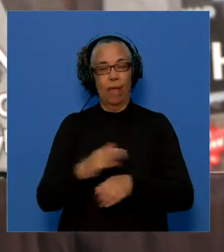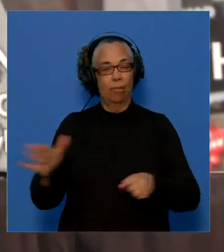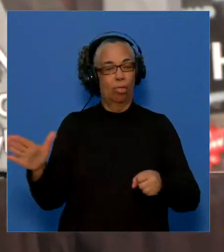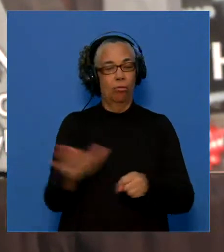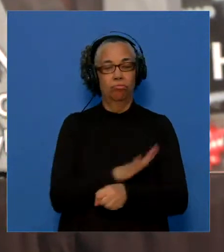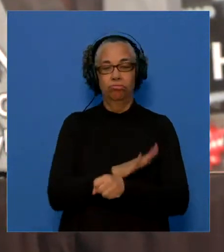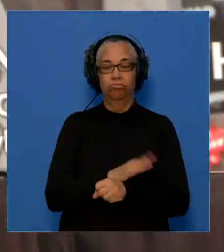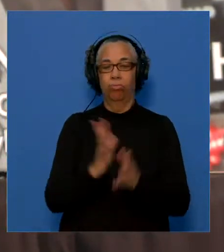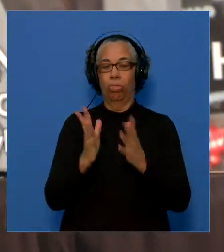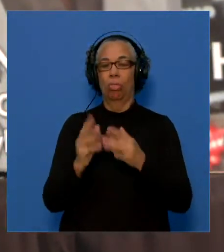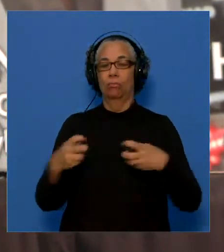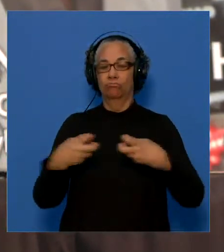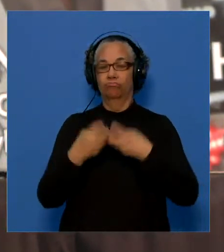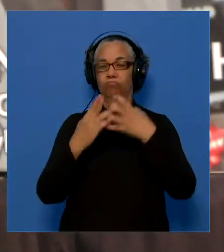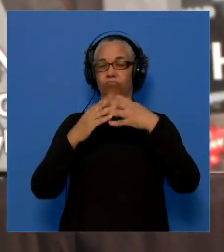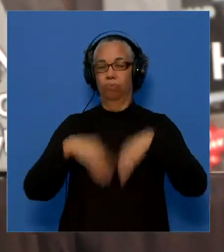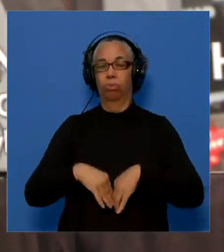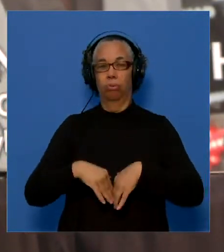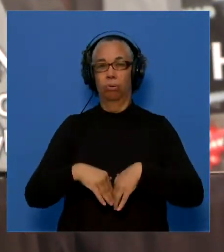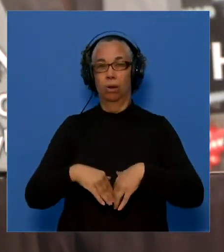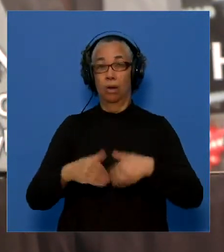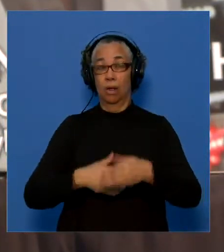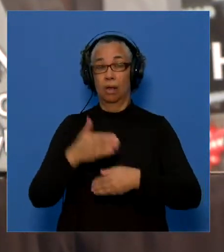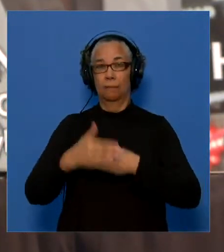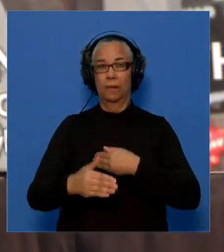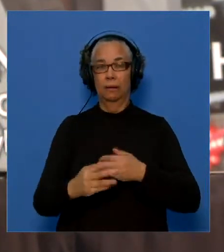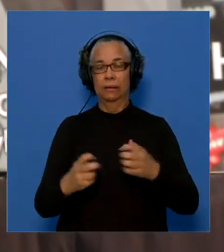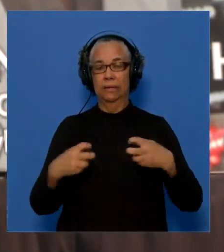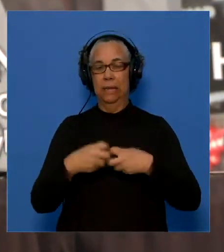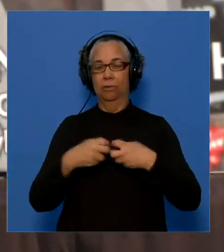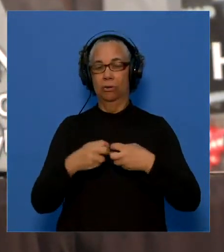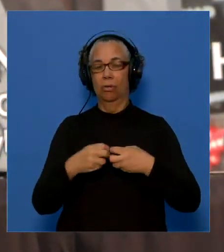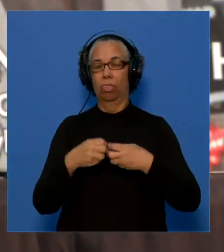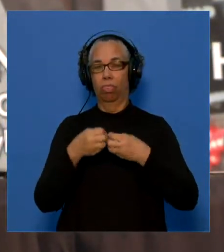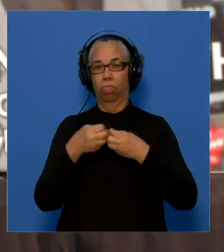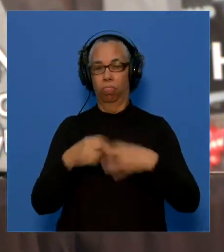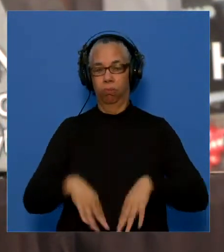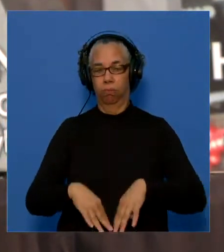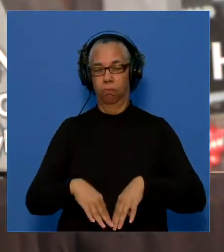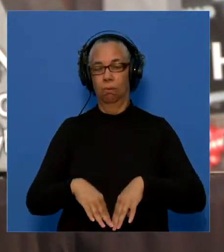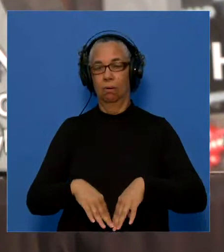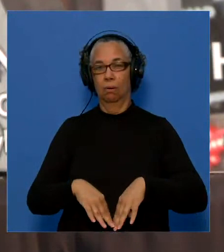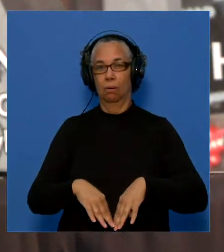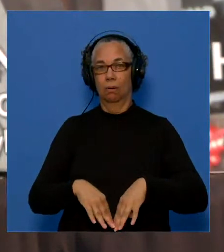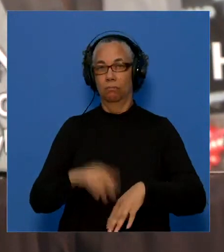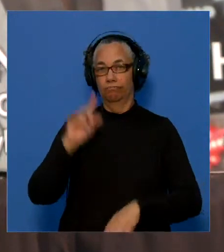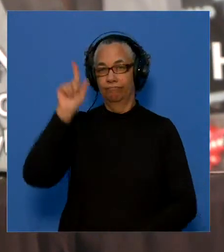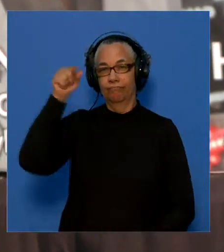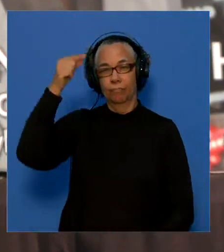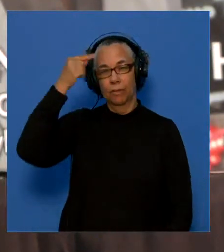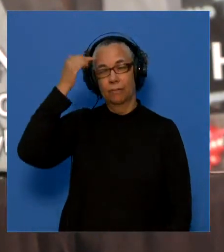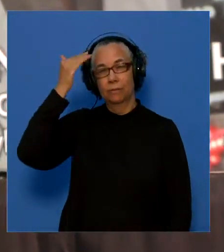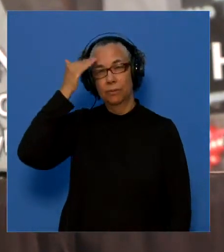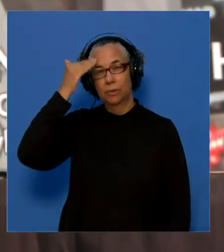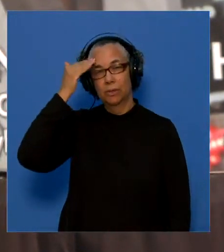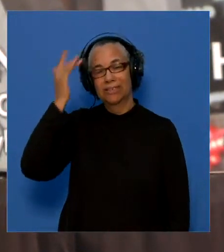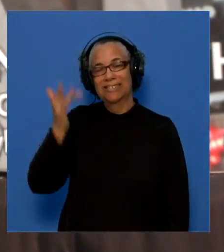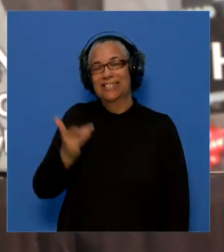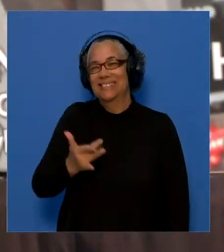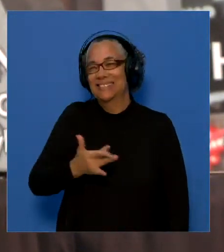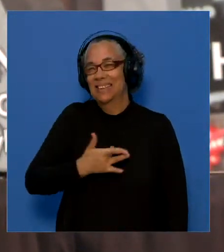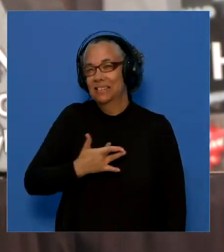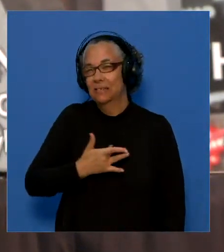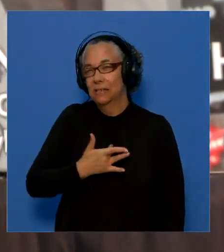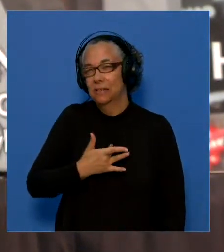went far beyond the loss of electricity. Government is aware and sensitive to the